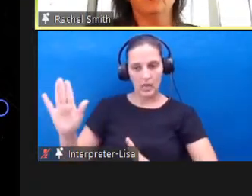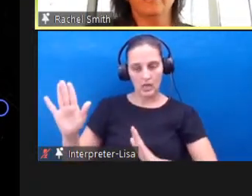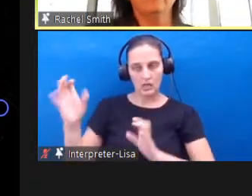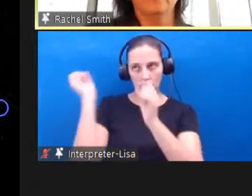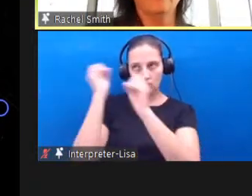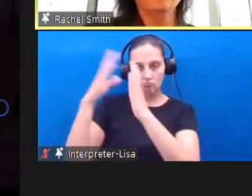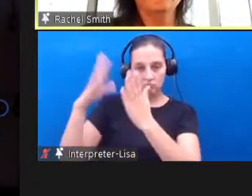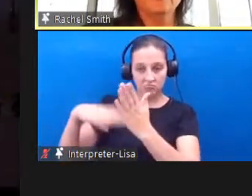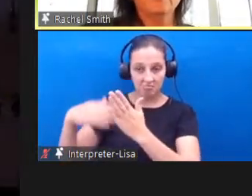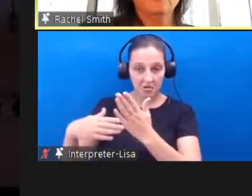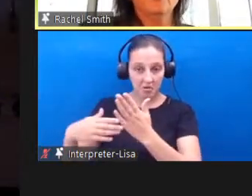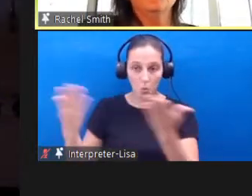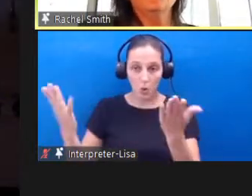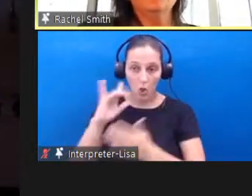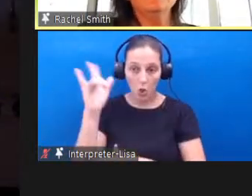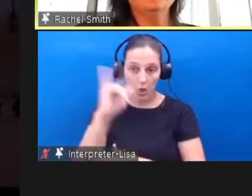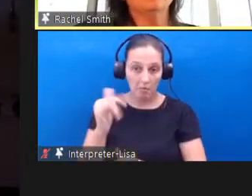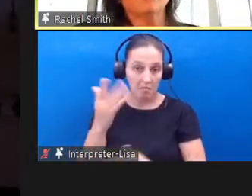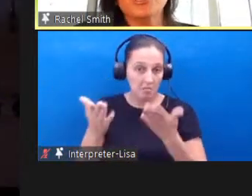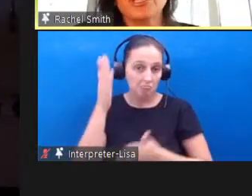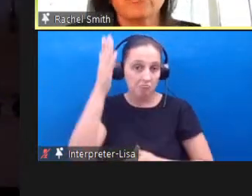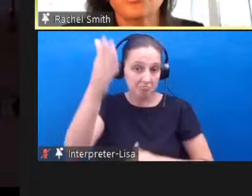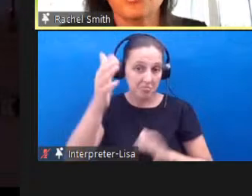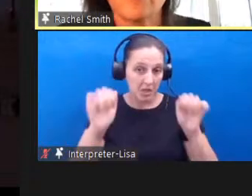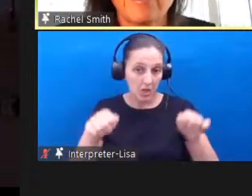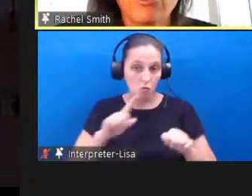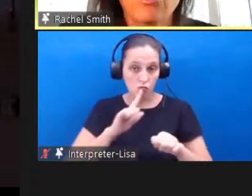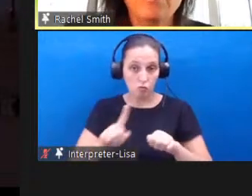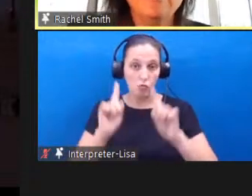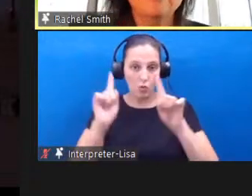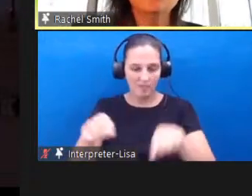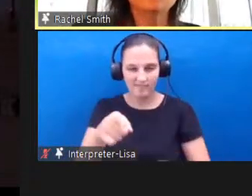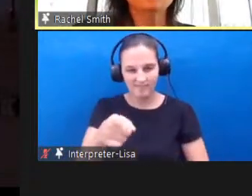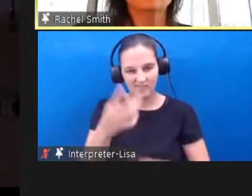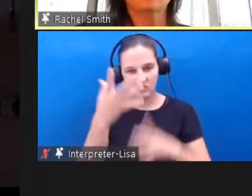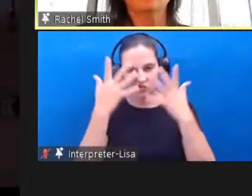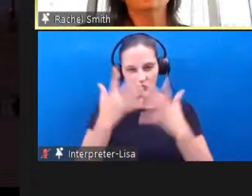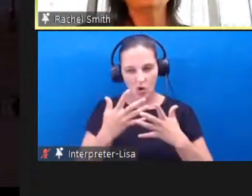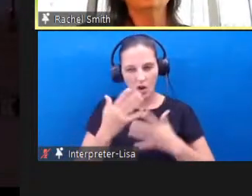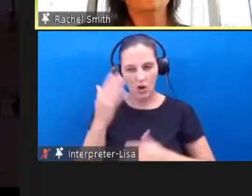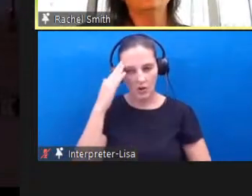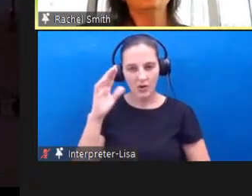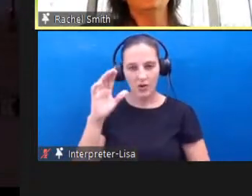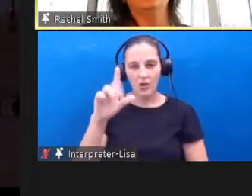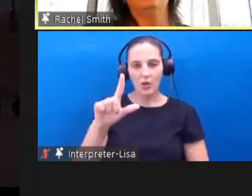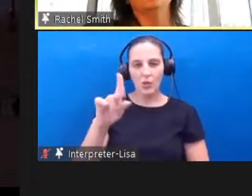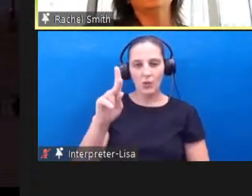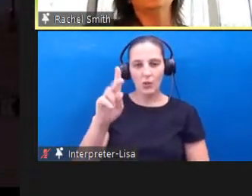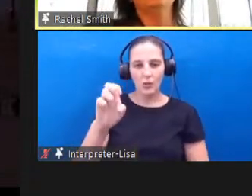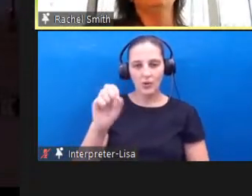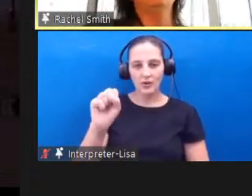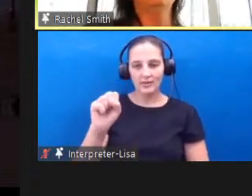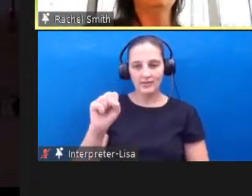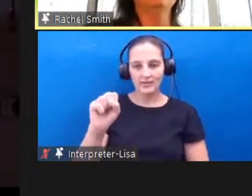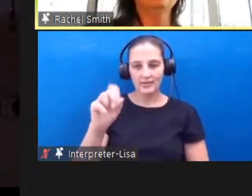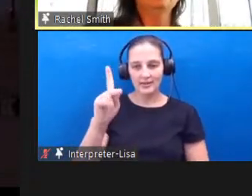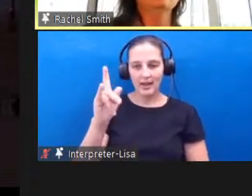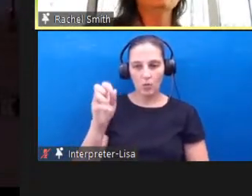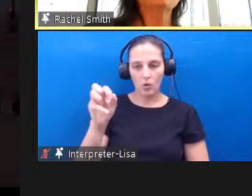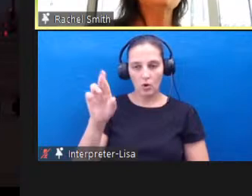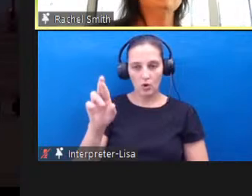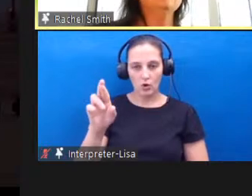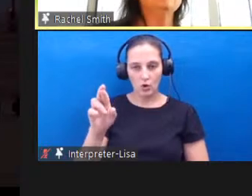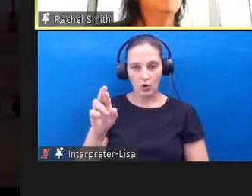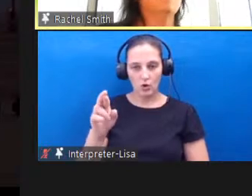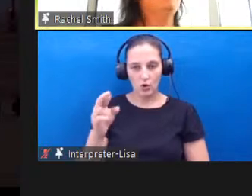one day we'll get there. So this is unfortunately a little dark, I know, but this is Luke Skywalker on Tatooine. And I show this because there